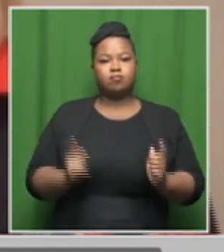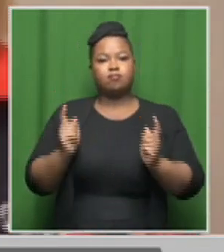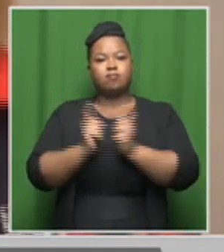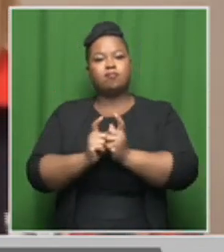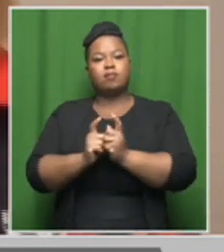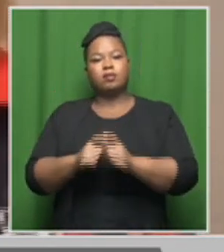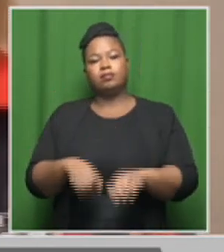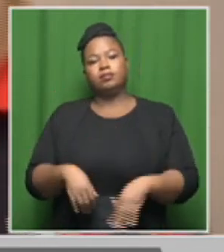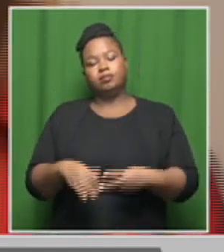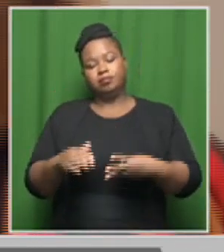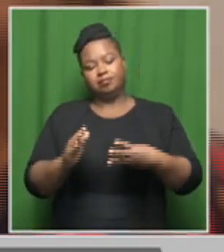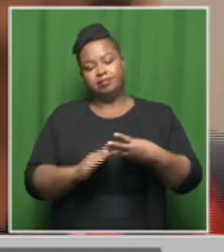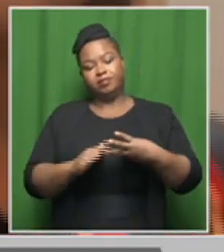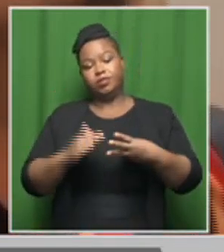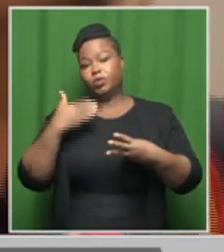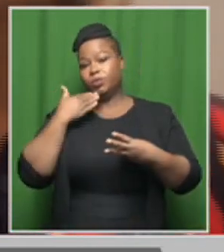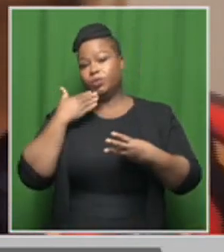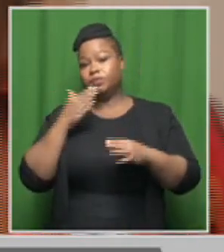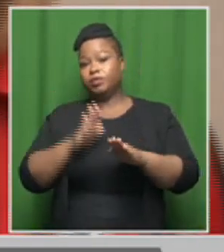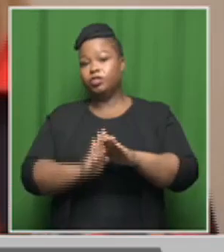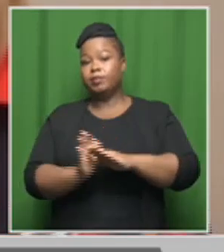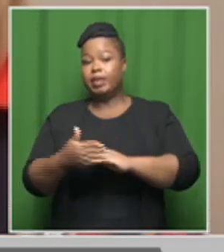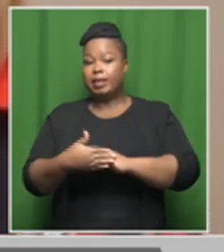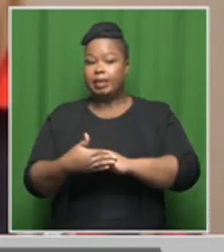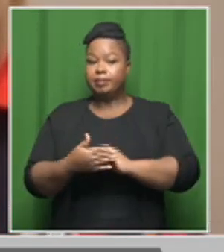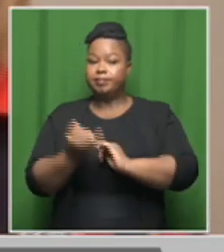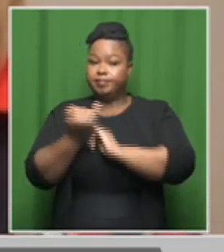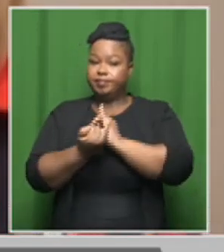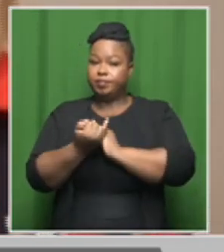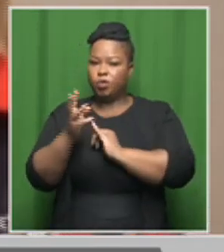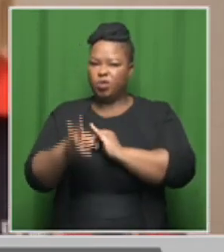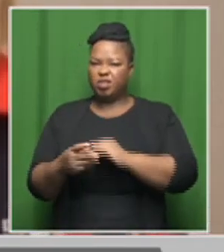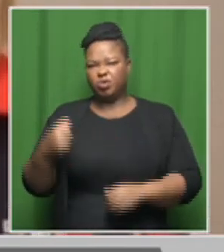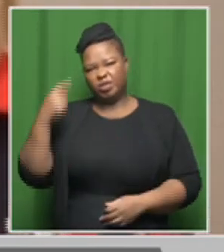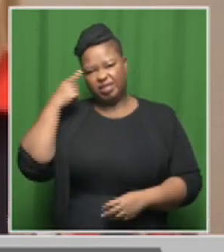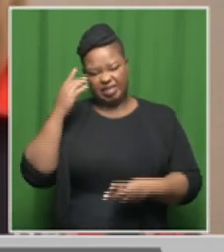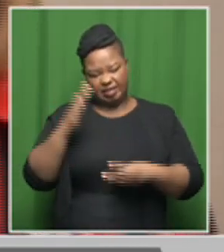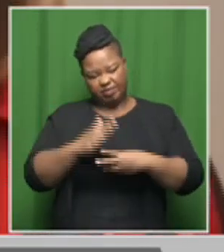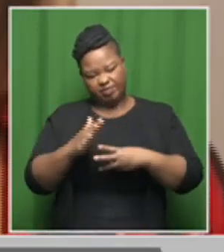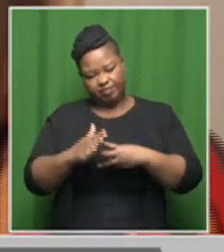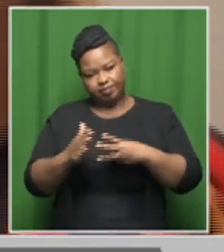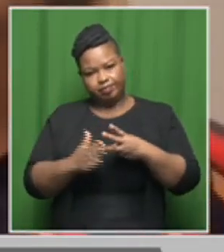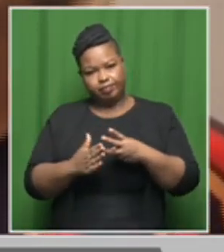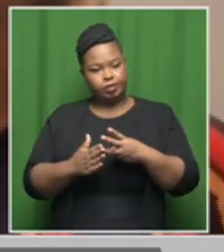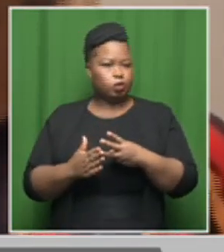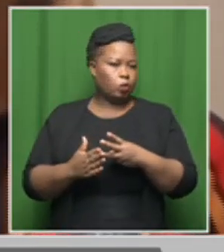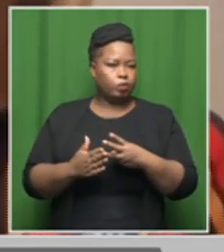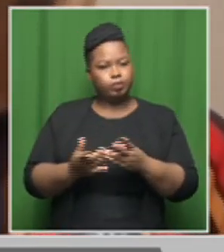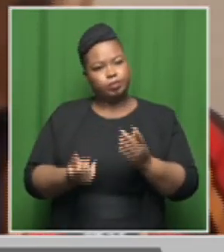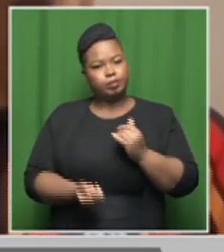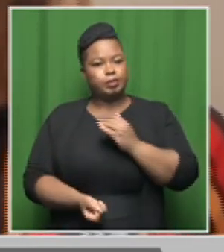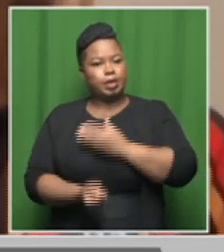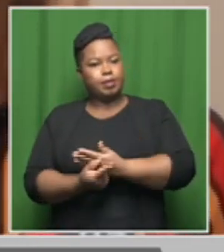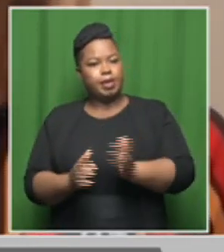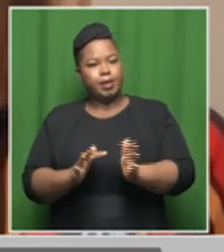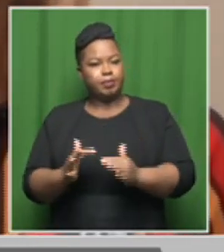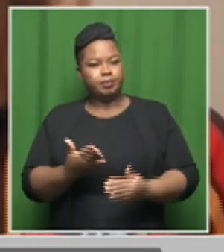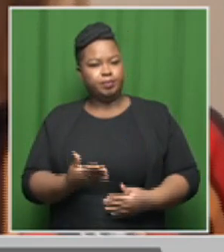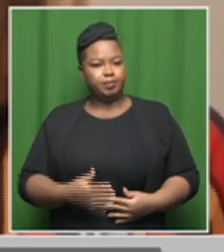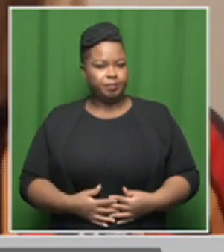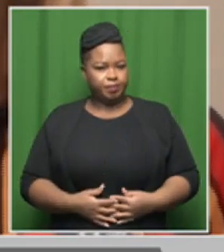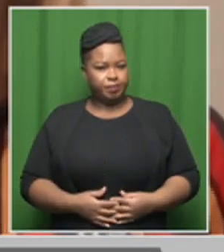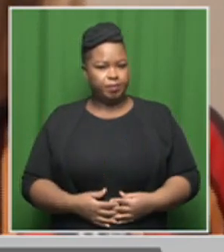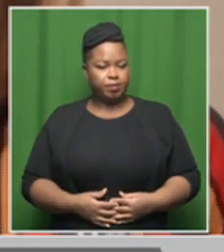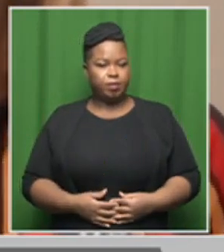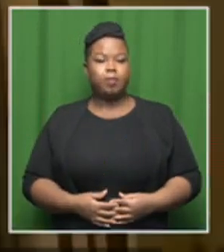a 3rd-ranked Jamaica. How do you see this 3-match test playing out between the 2 countries?